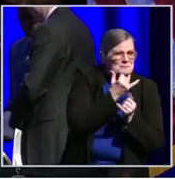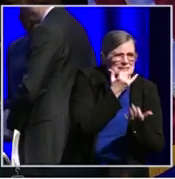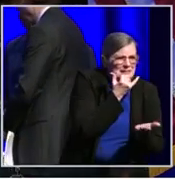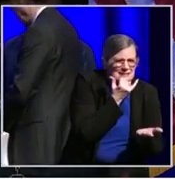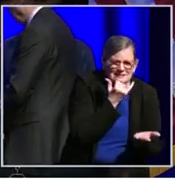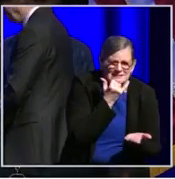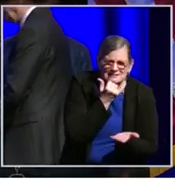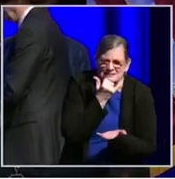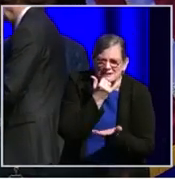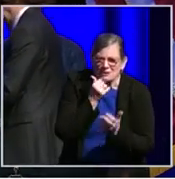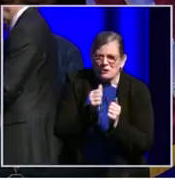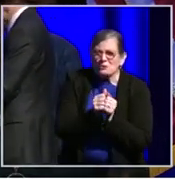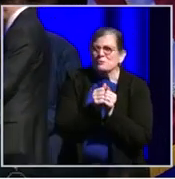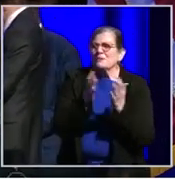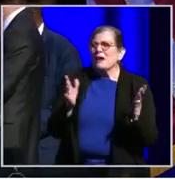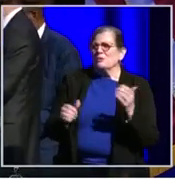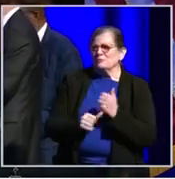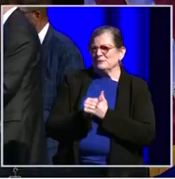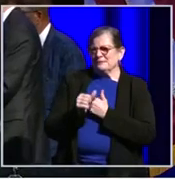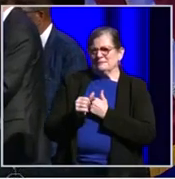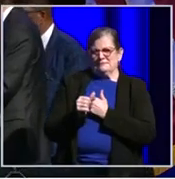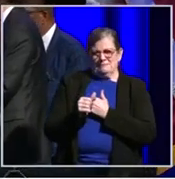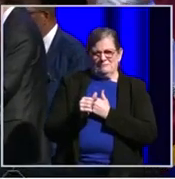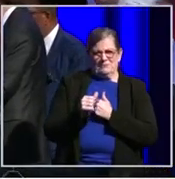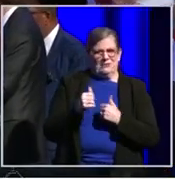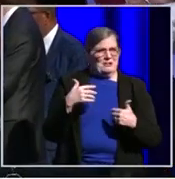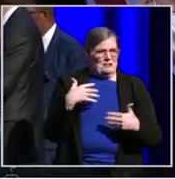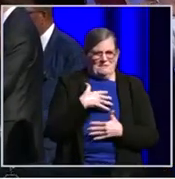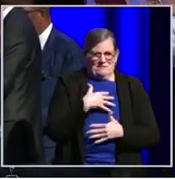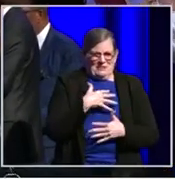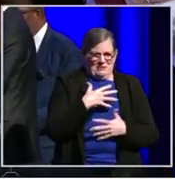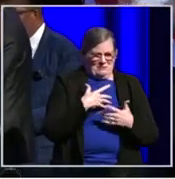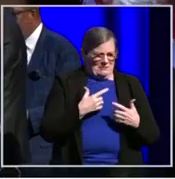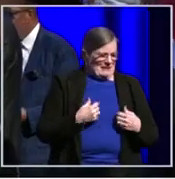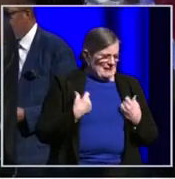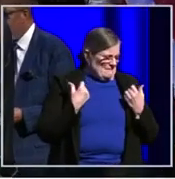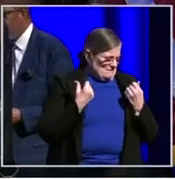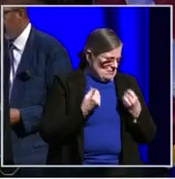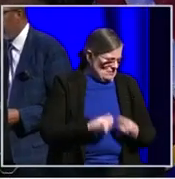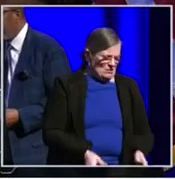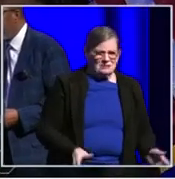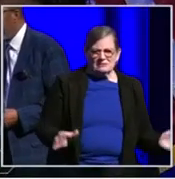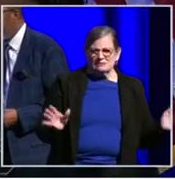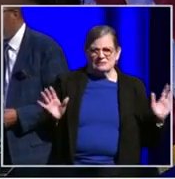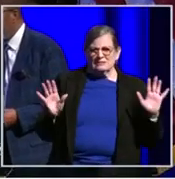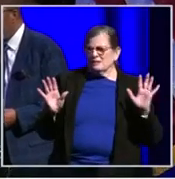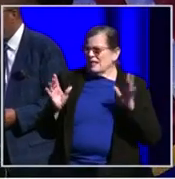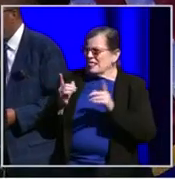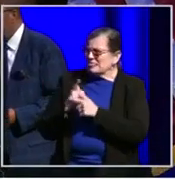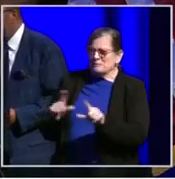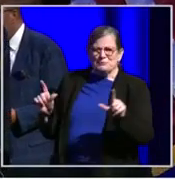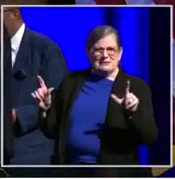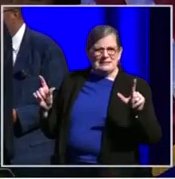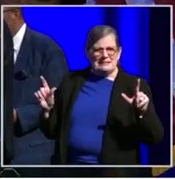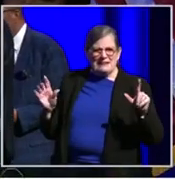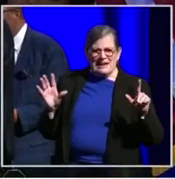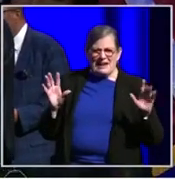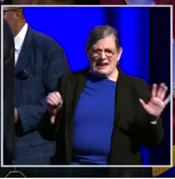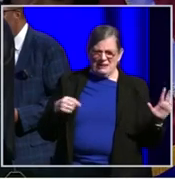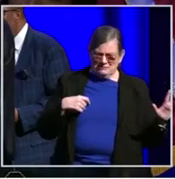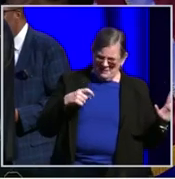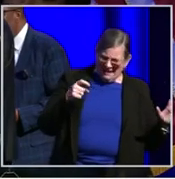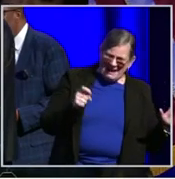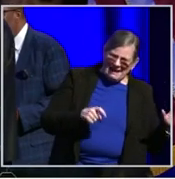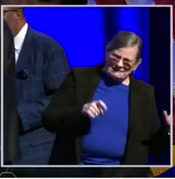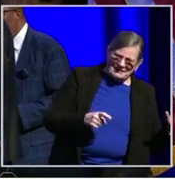lives. We do have to hold people accountable, and we will. But accountability is a